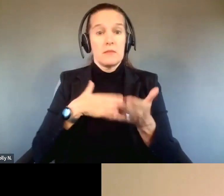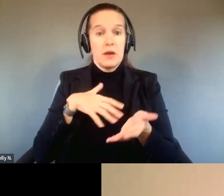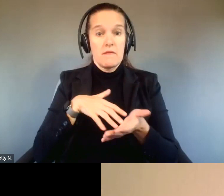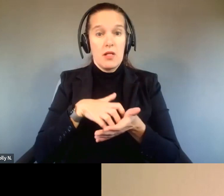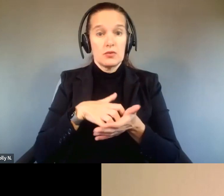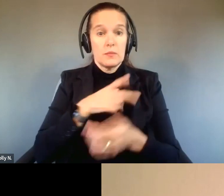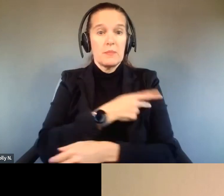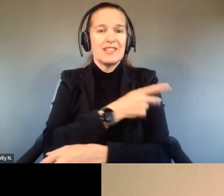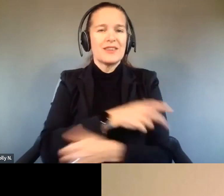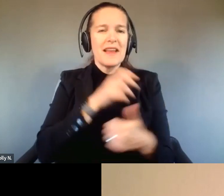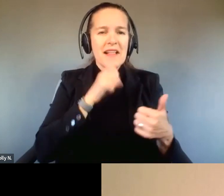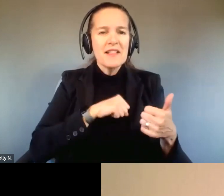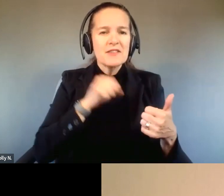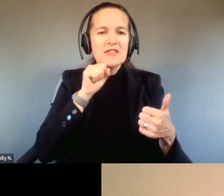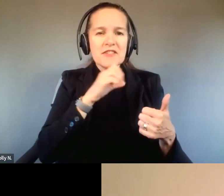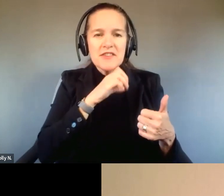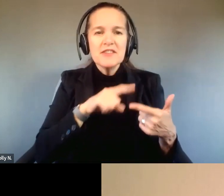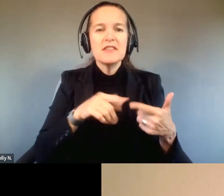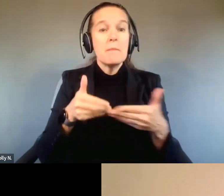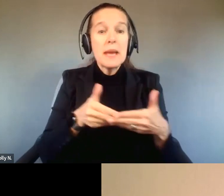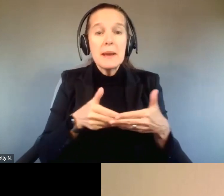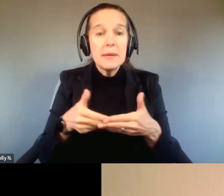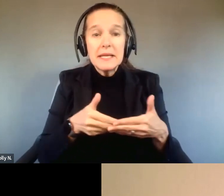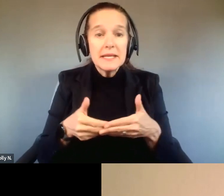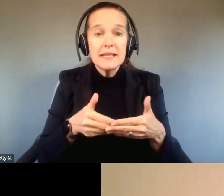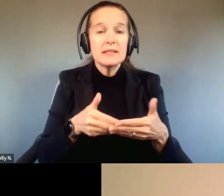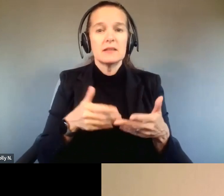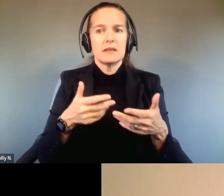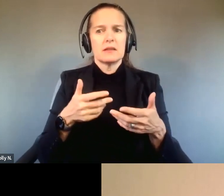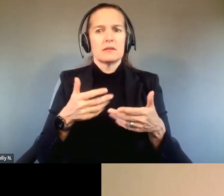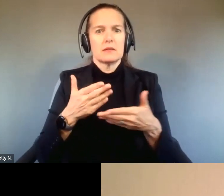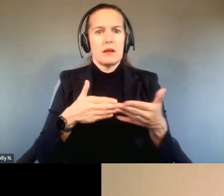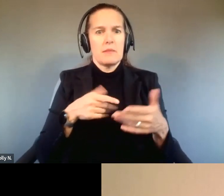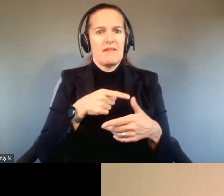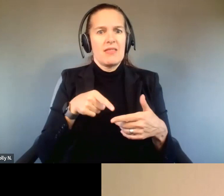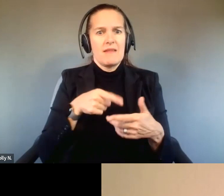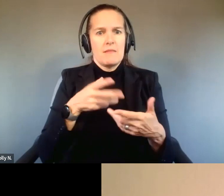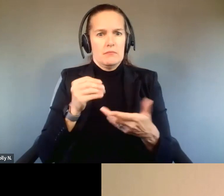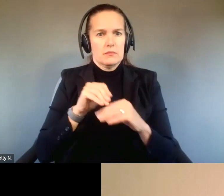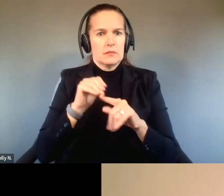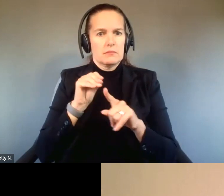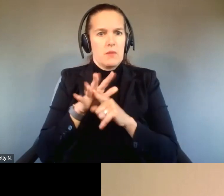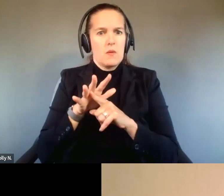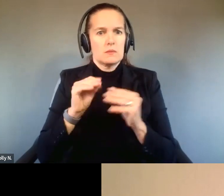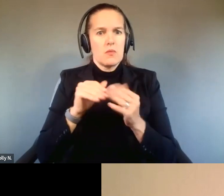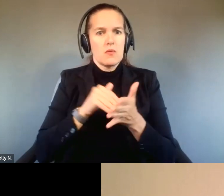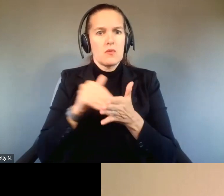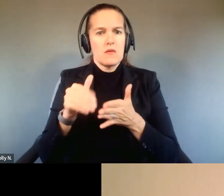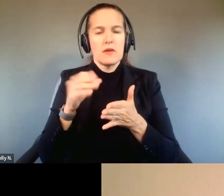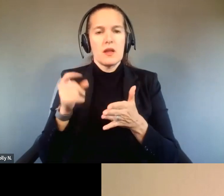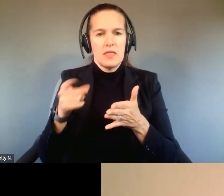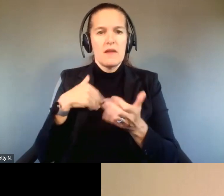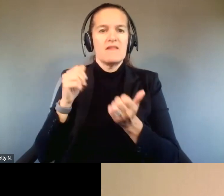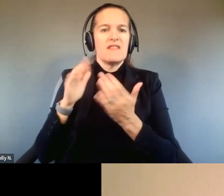elders, and the babies that I take care of that are getting exposed. And are facing much